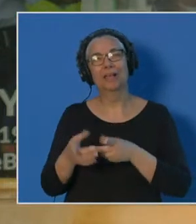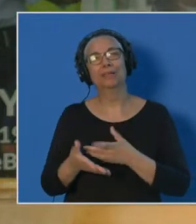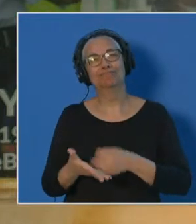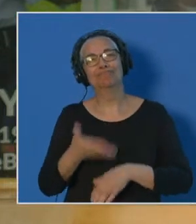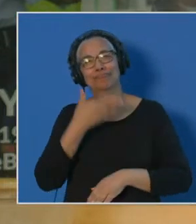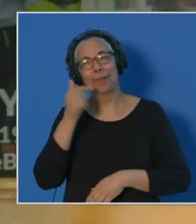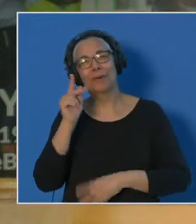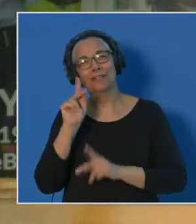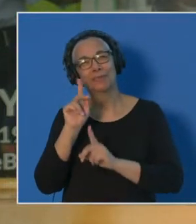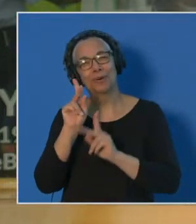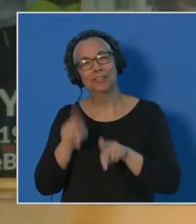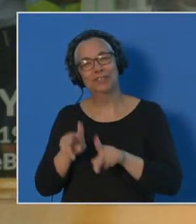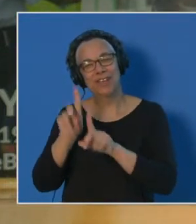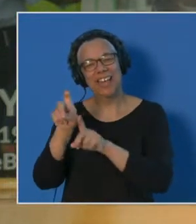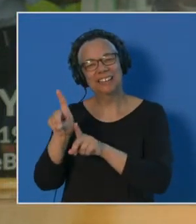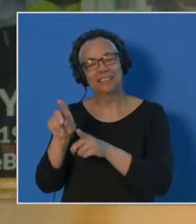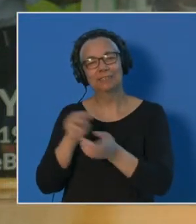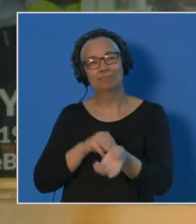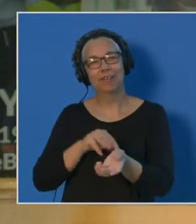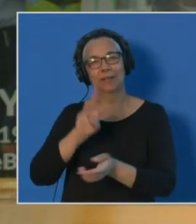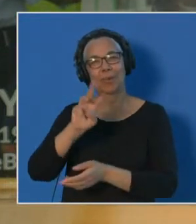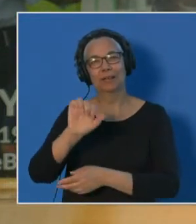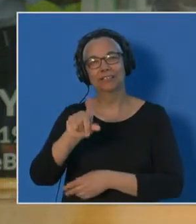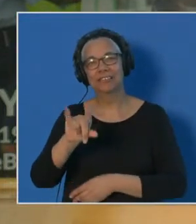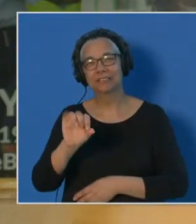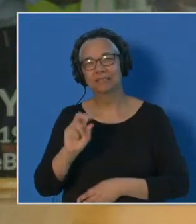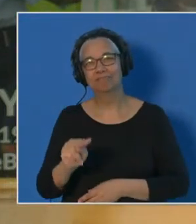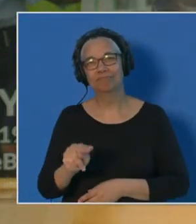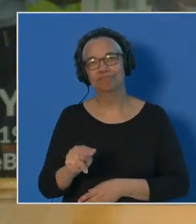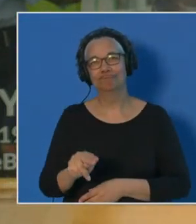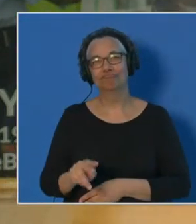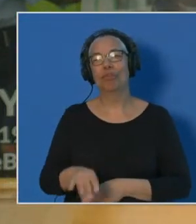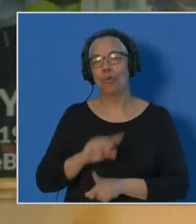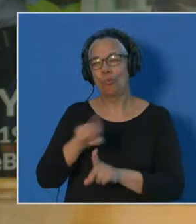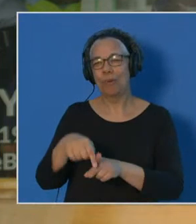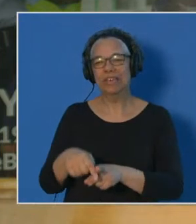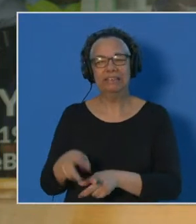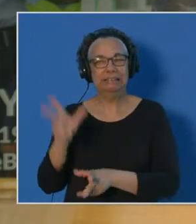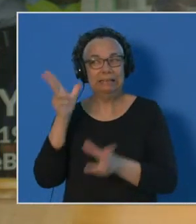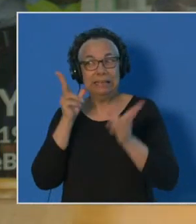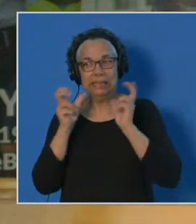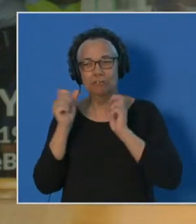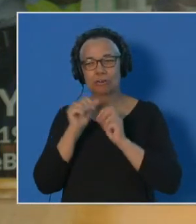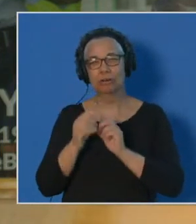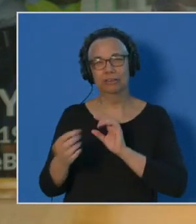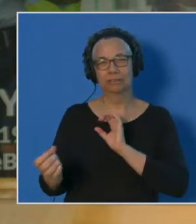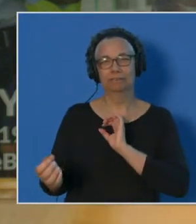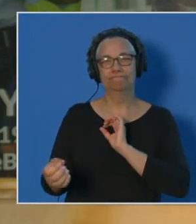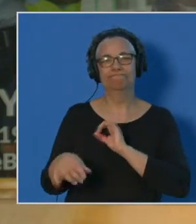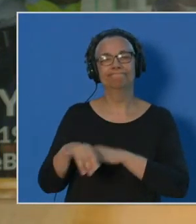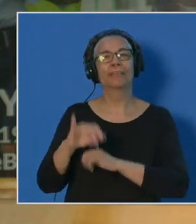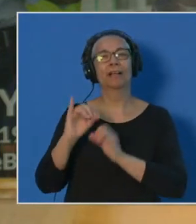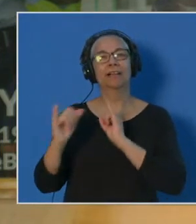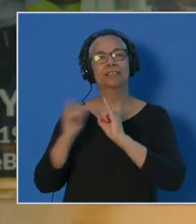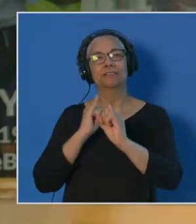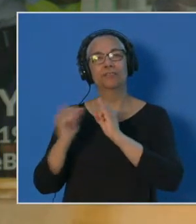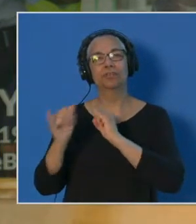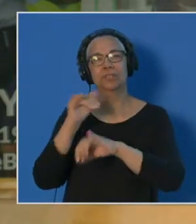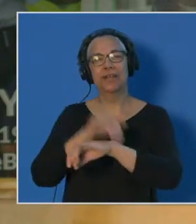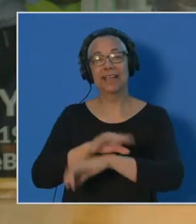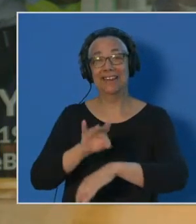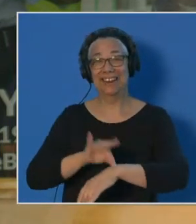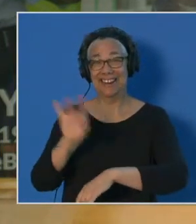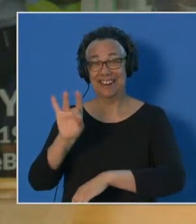sensitivity would have been Dr. Weldon herself. So no doubt when we hear her interview this evening at 8 o'clock, those questions would have been asked and addressed. I think